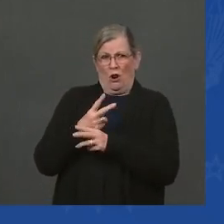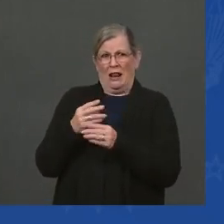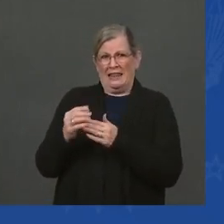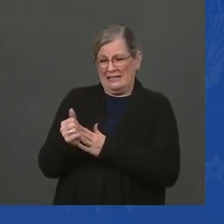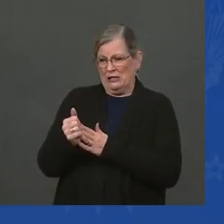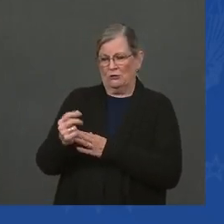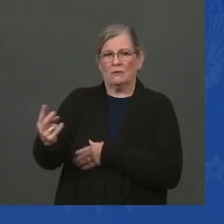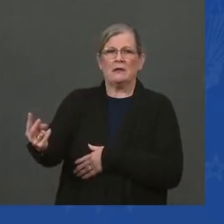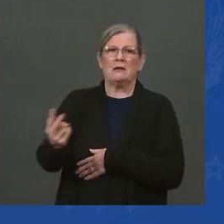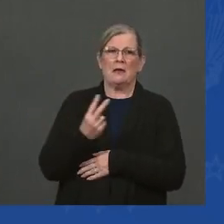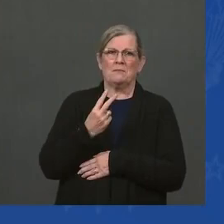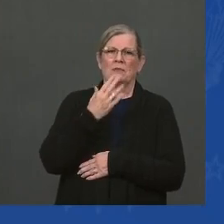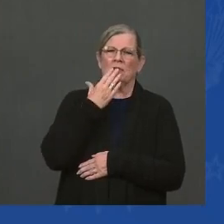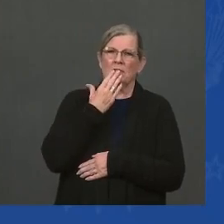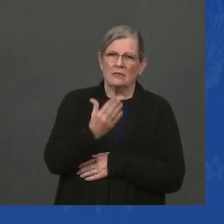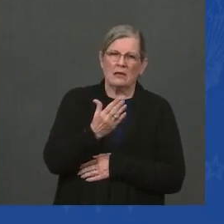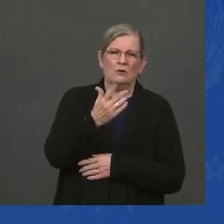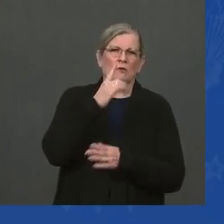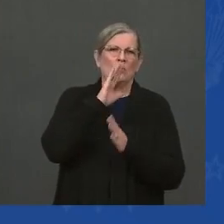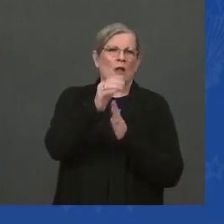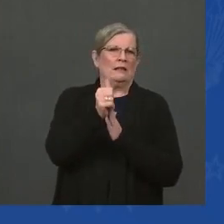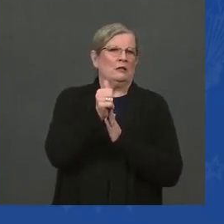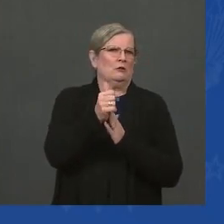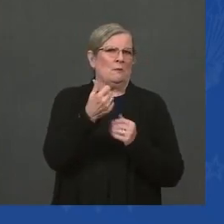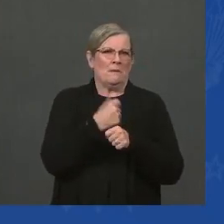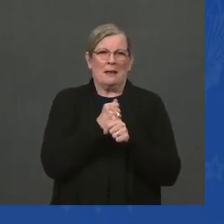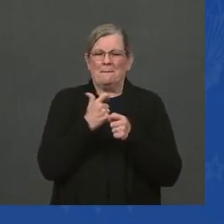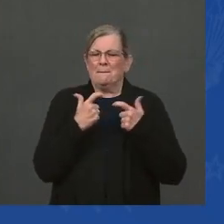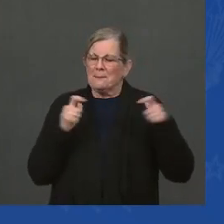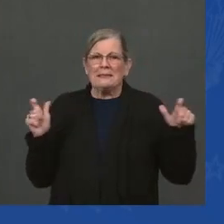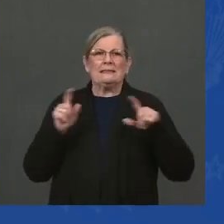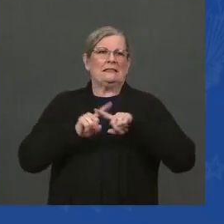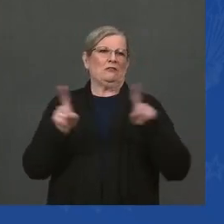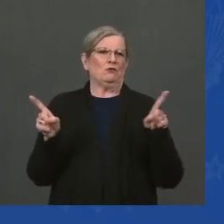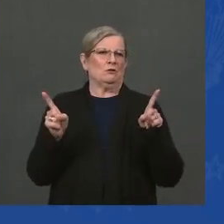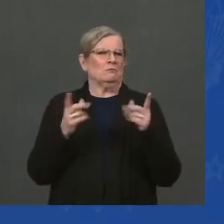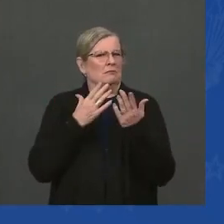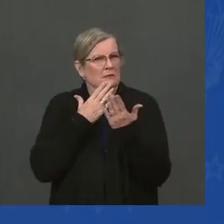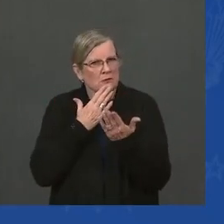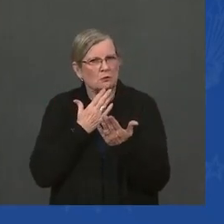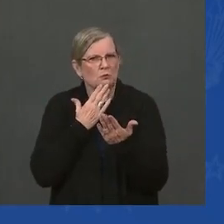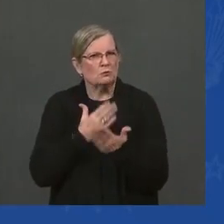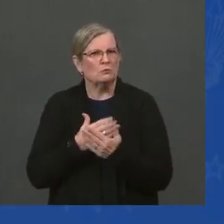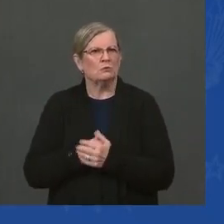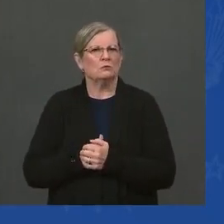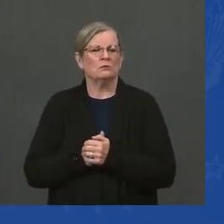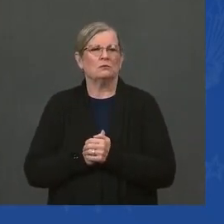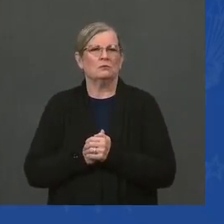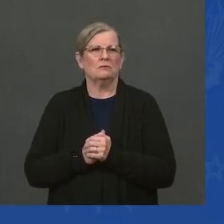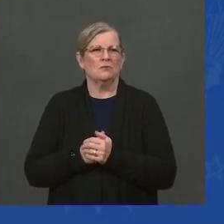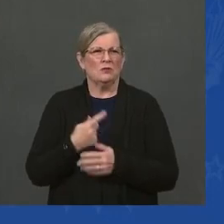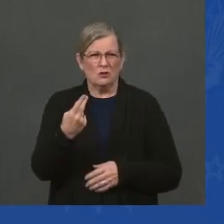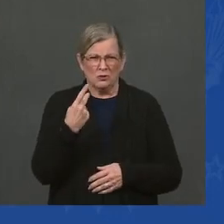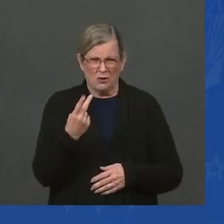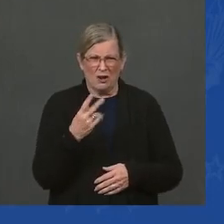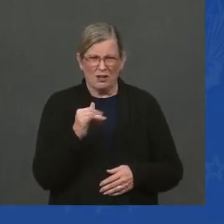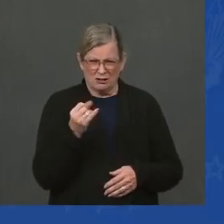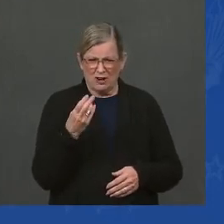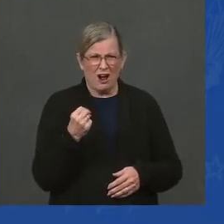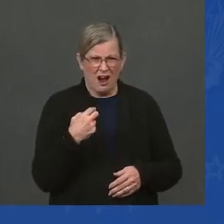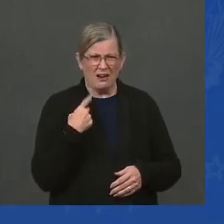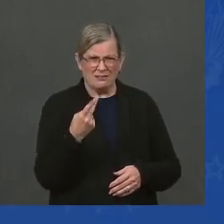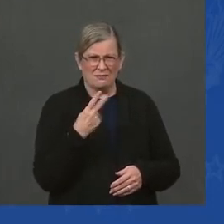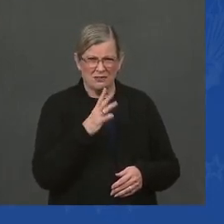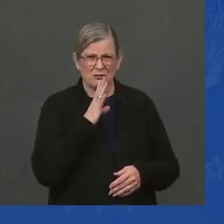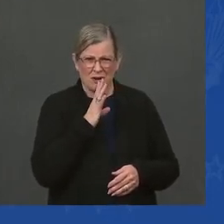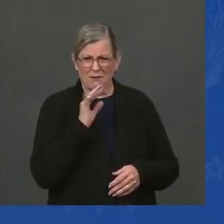difference here. You're moving people. I think you and I talked about that, John, with one of the folks talking to us. And